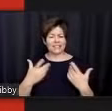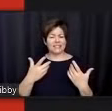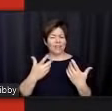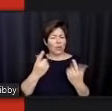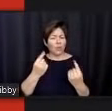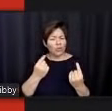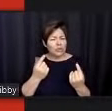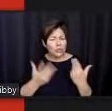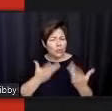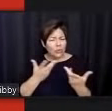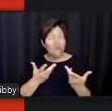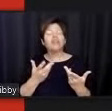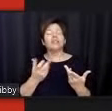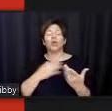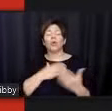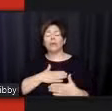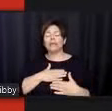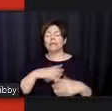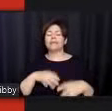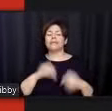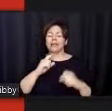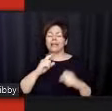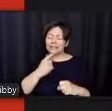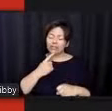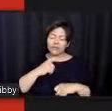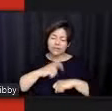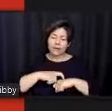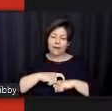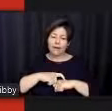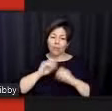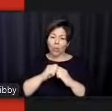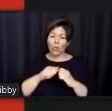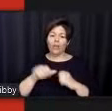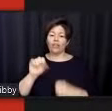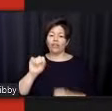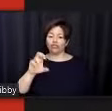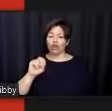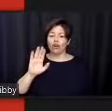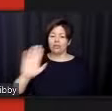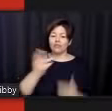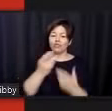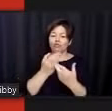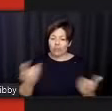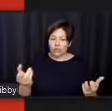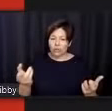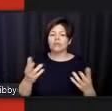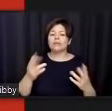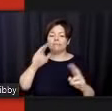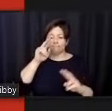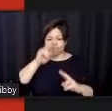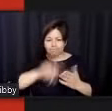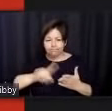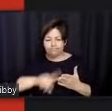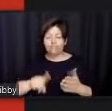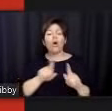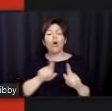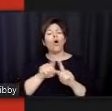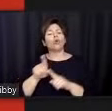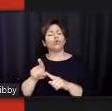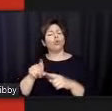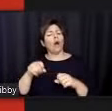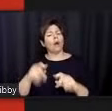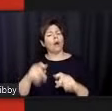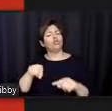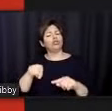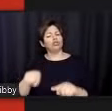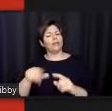So please spend serious time with the resources that Sean has provided, but also there's the opportunities over the course of this next